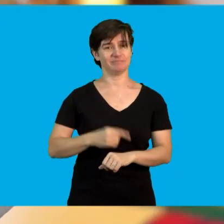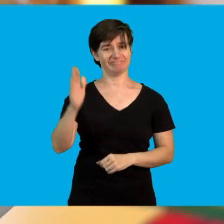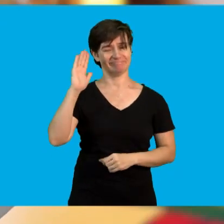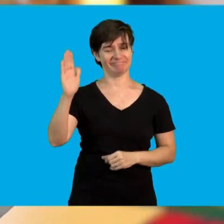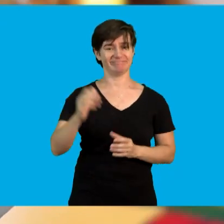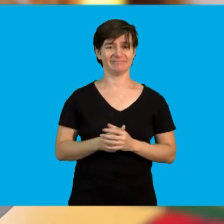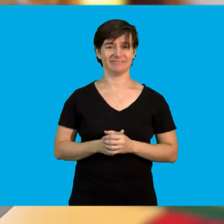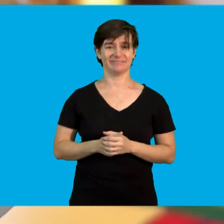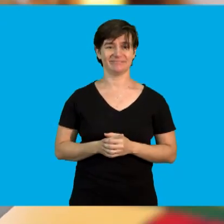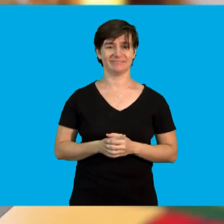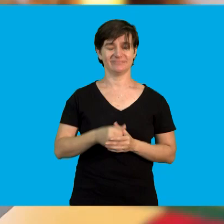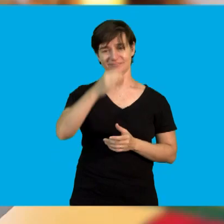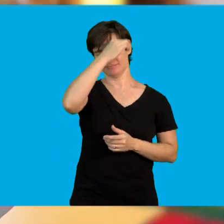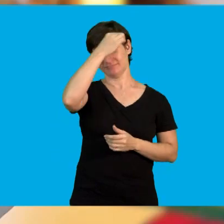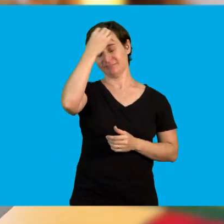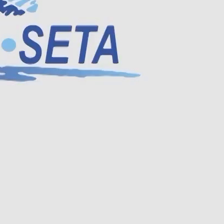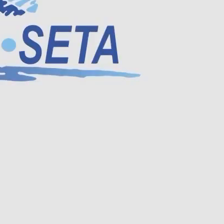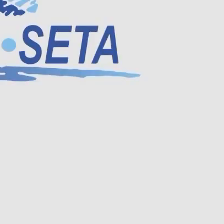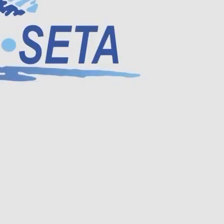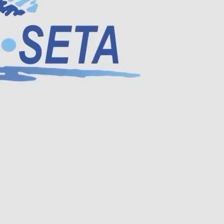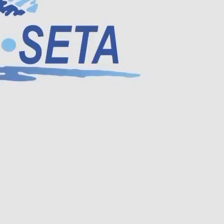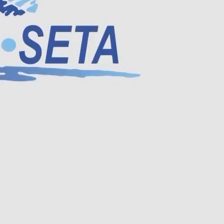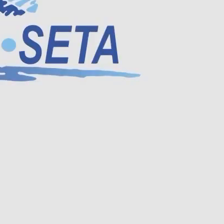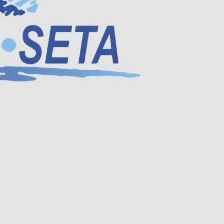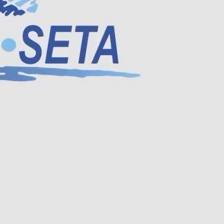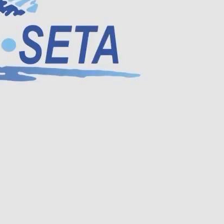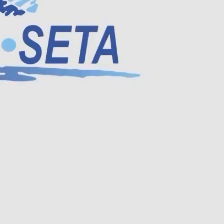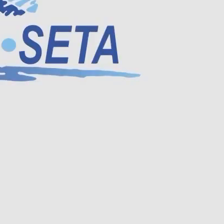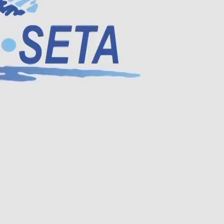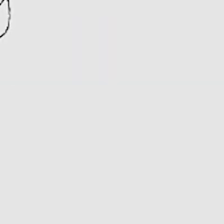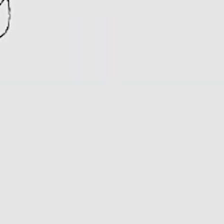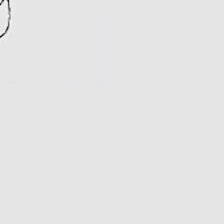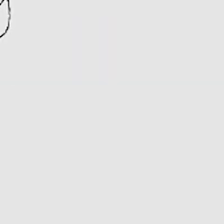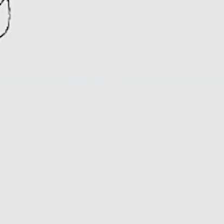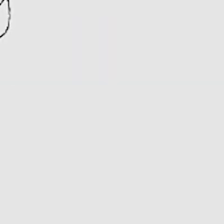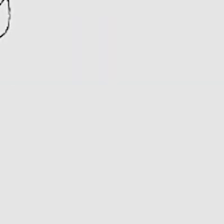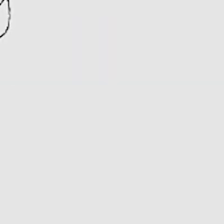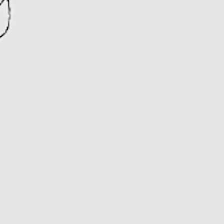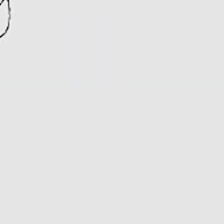Until I see you next time. Bye.